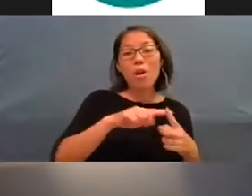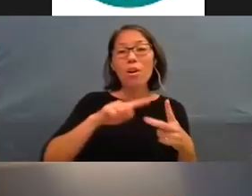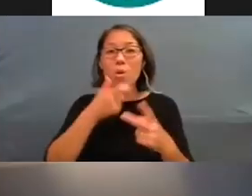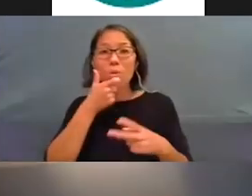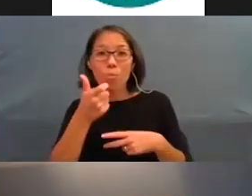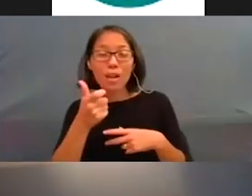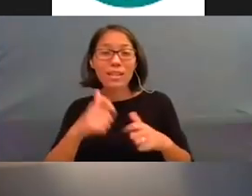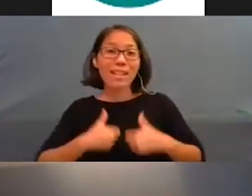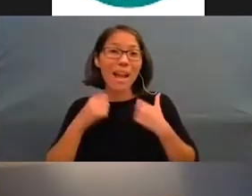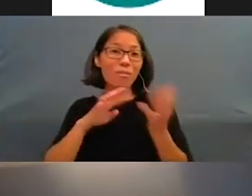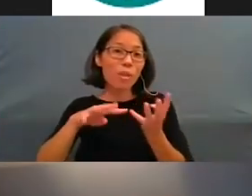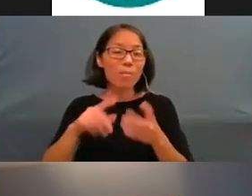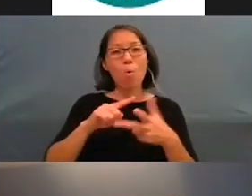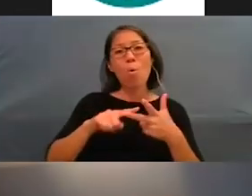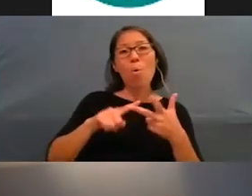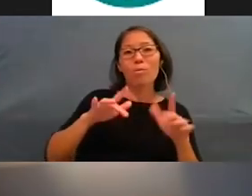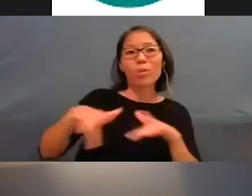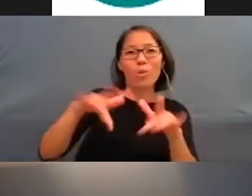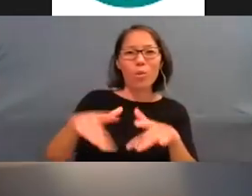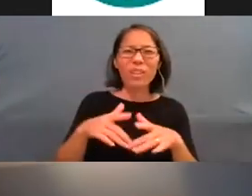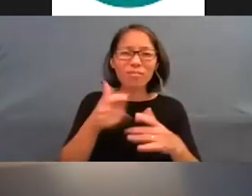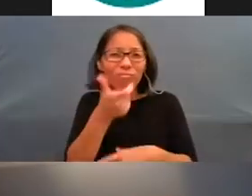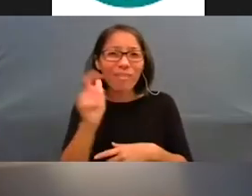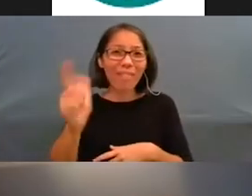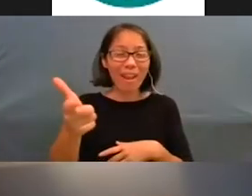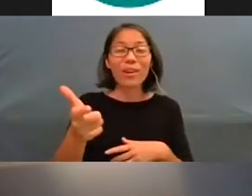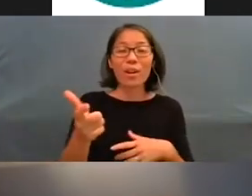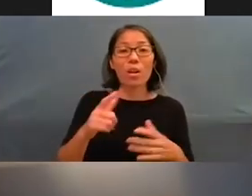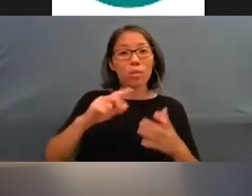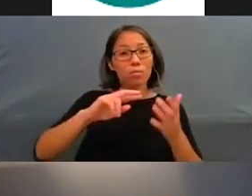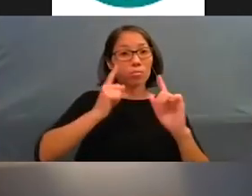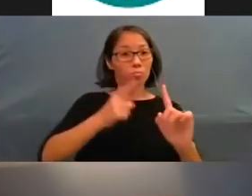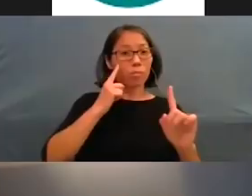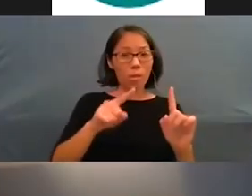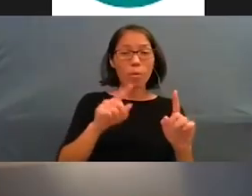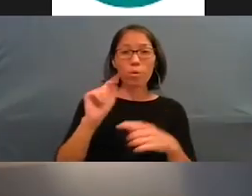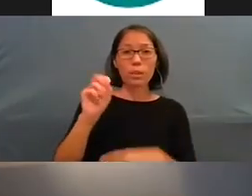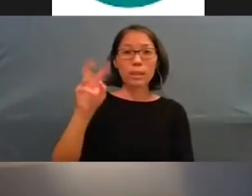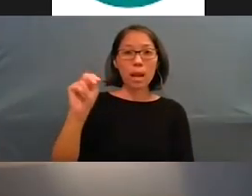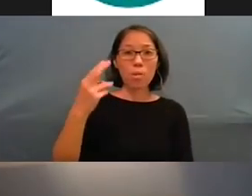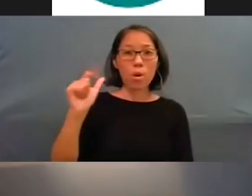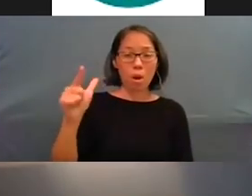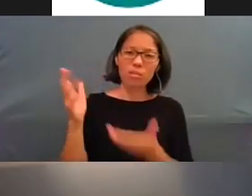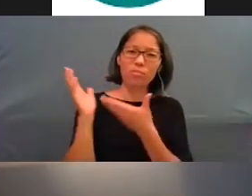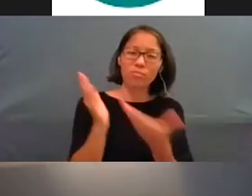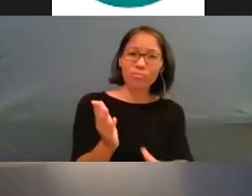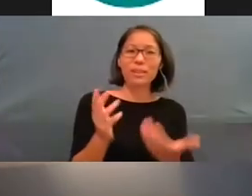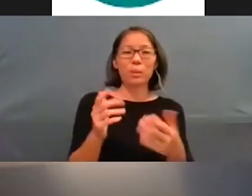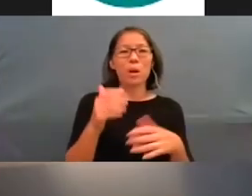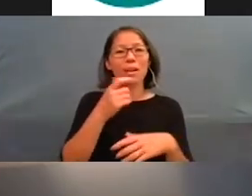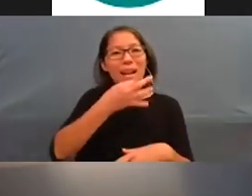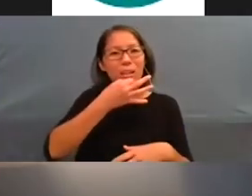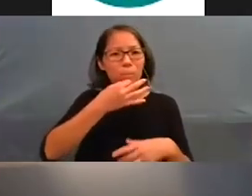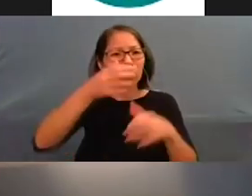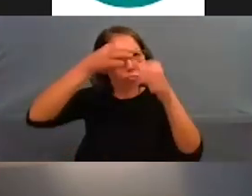version of this event for later. Our purpose with these town halls is to bring you our subject matter experts who have been working day in and day out for